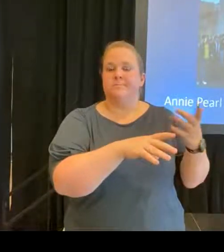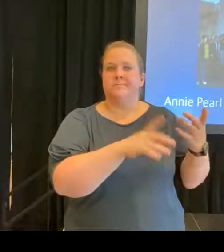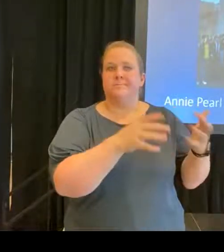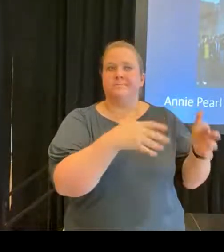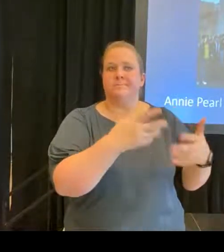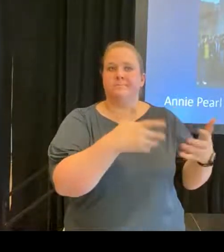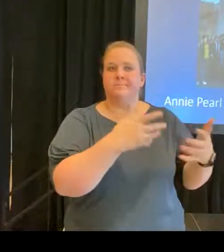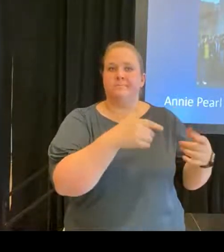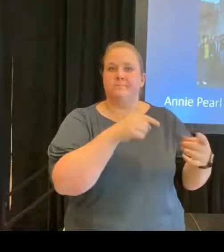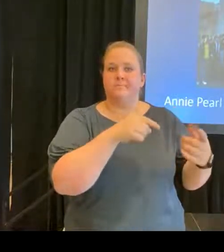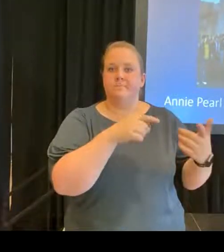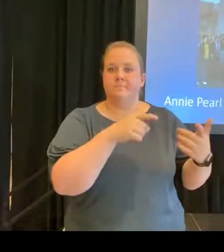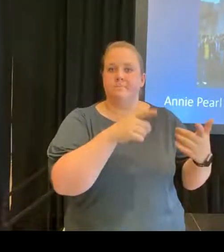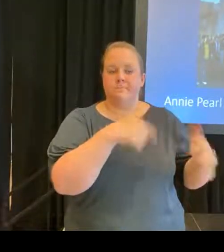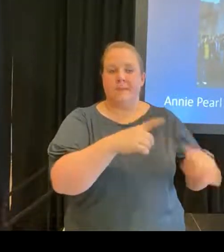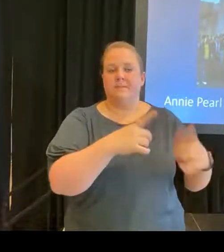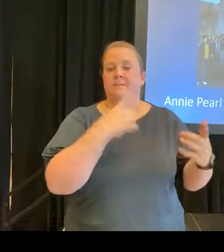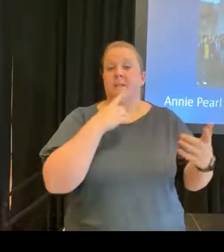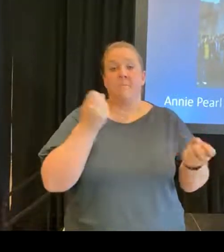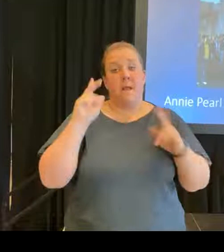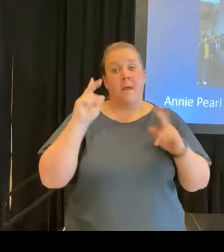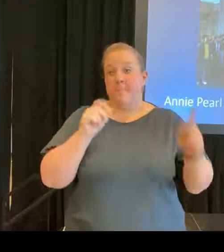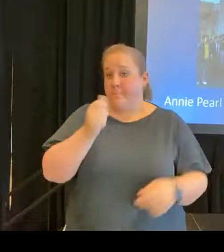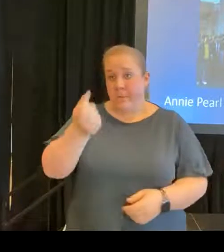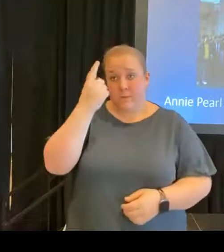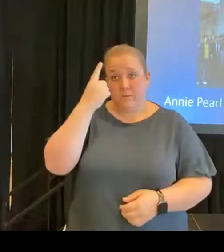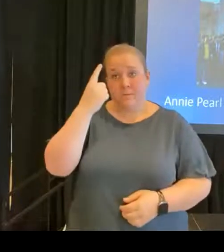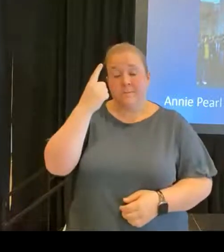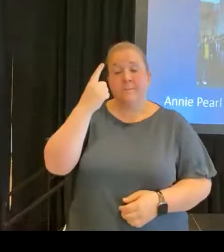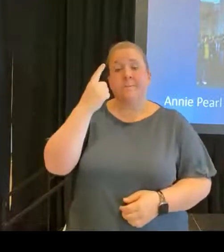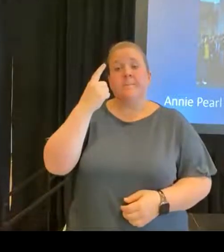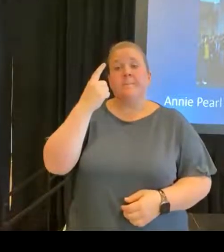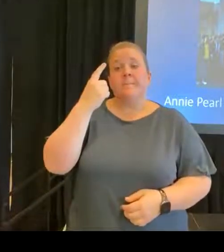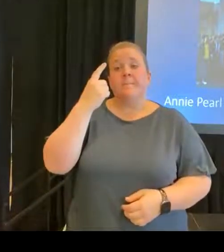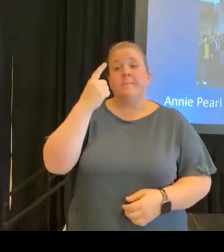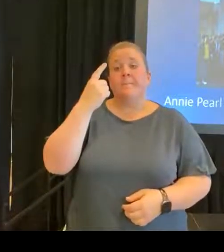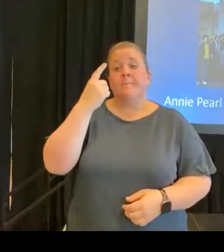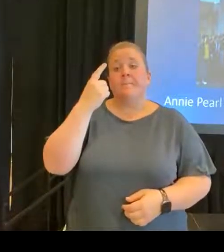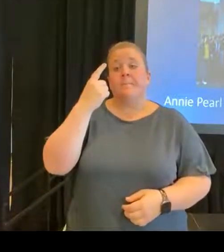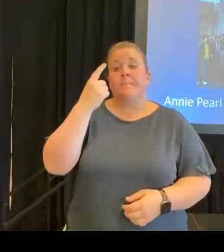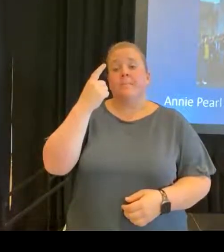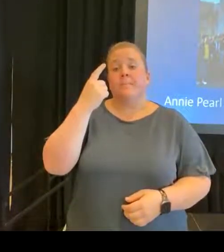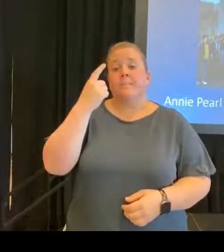this. And a lot of people don't understand that